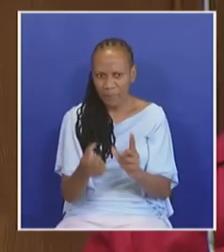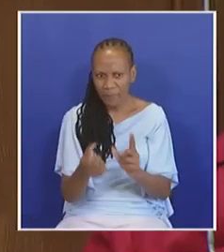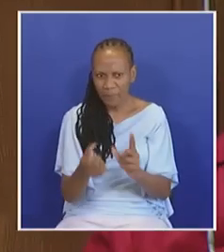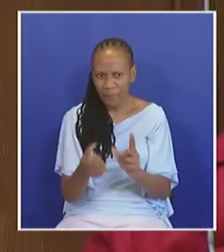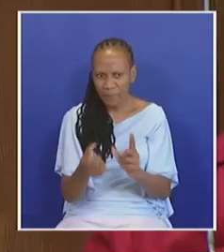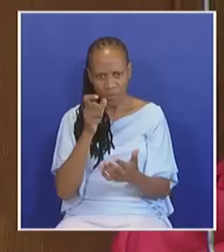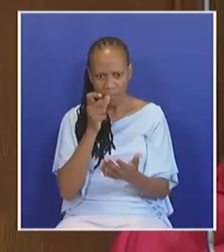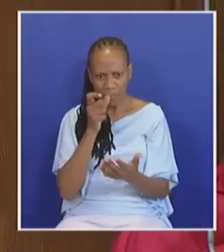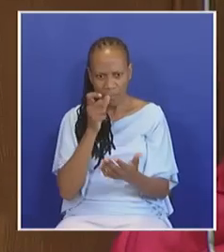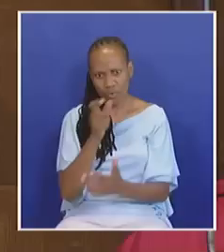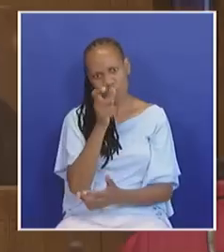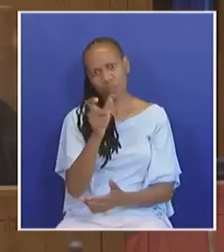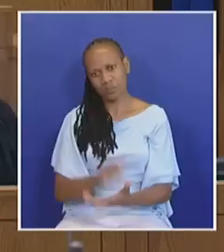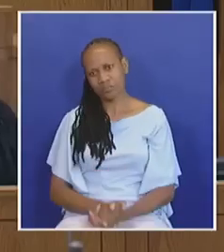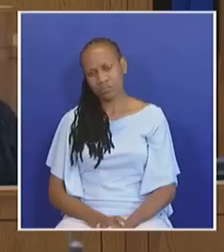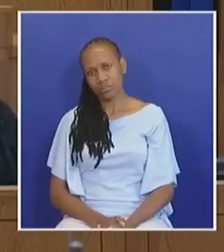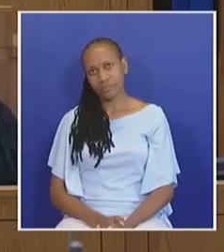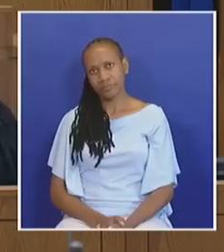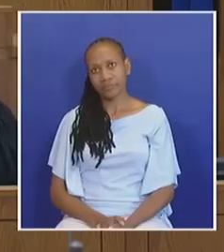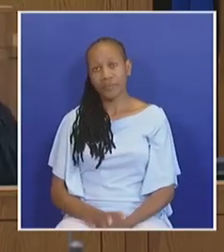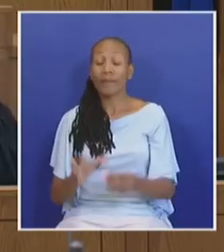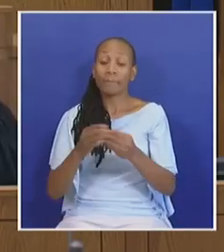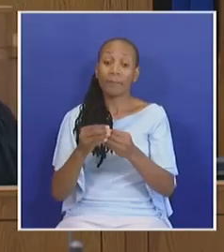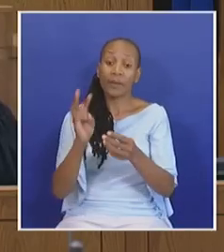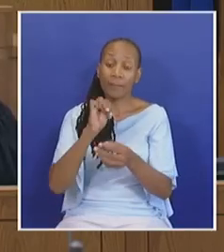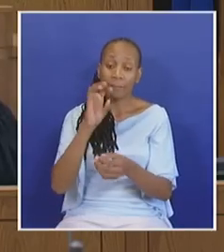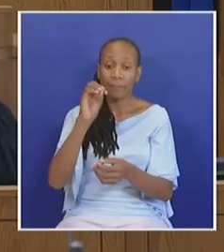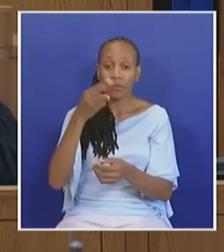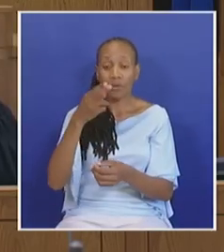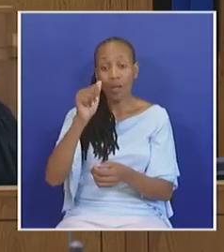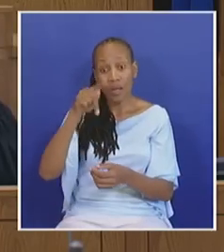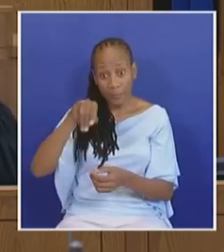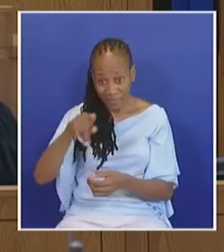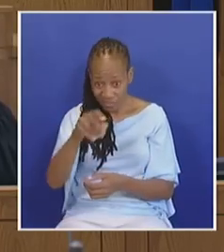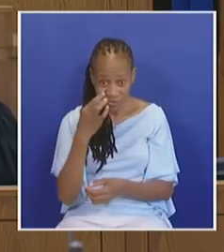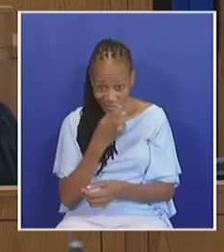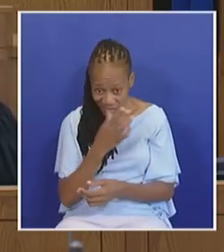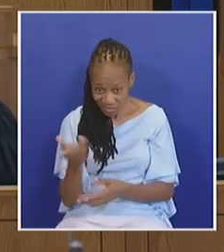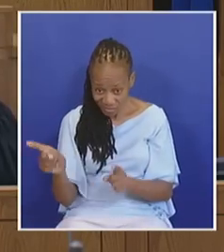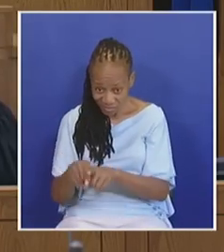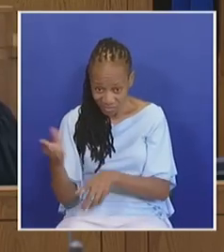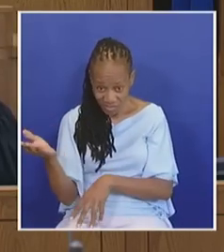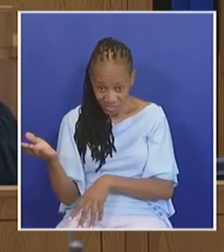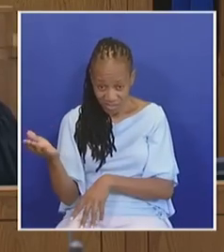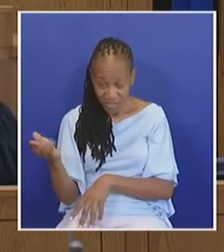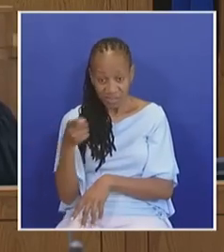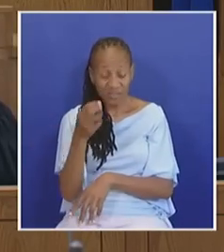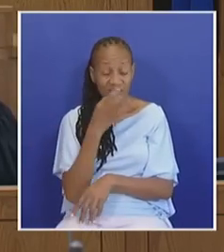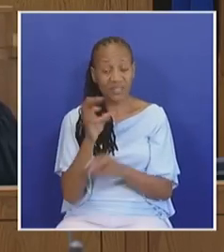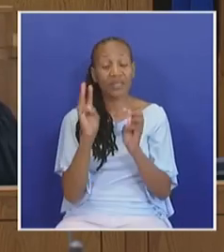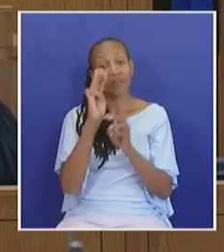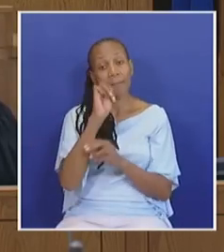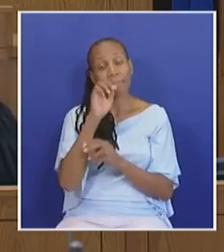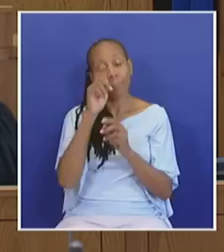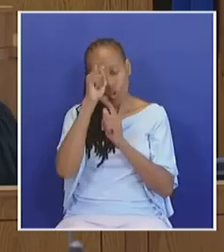you, Chairperson. Honorable Mohapi, did you say the Honorable Malema